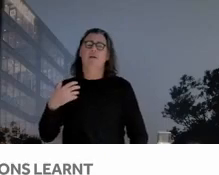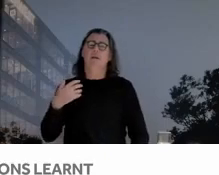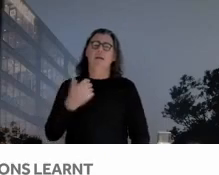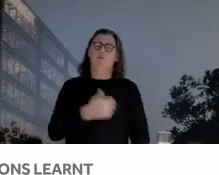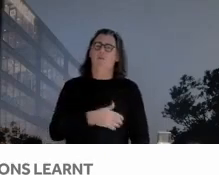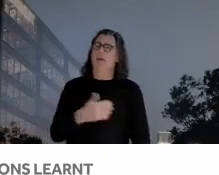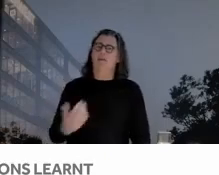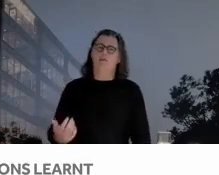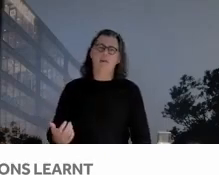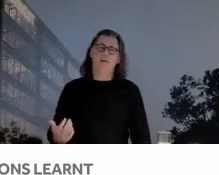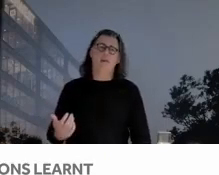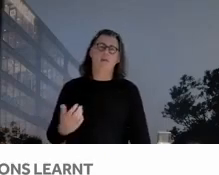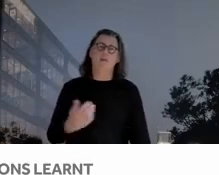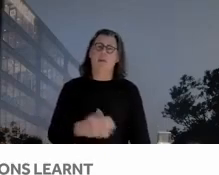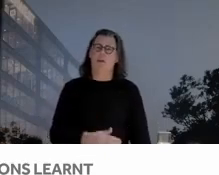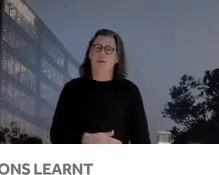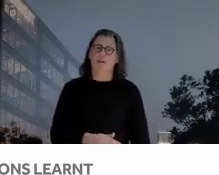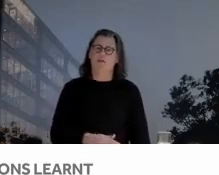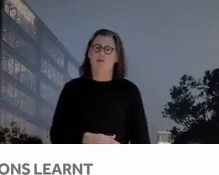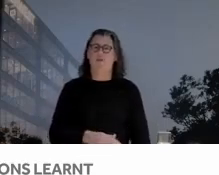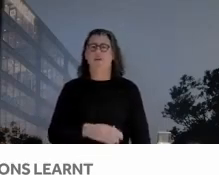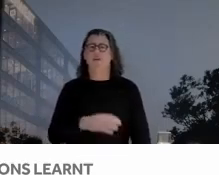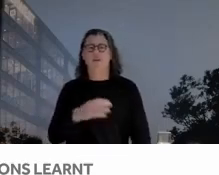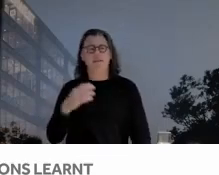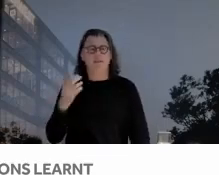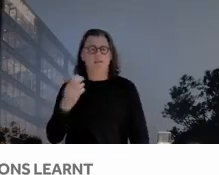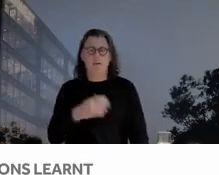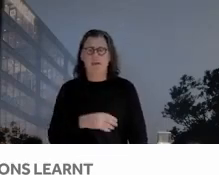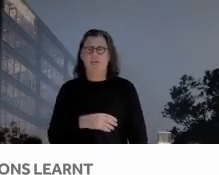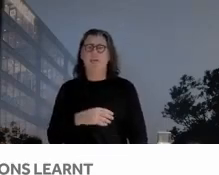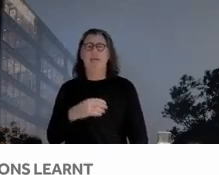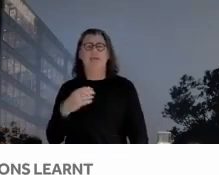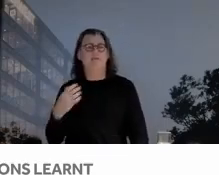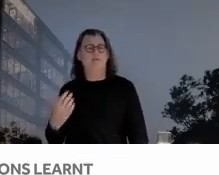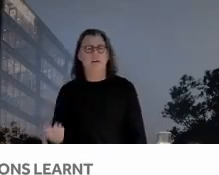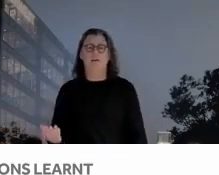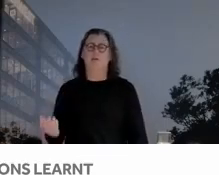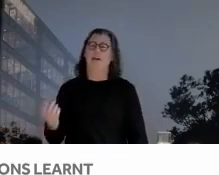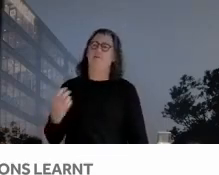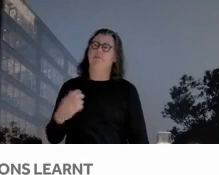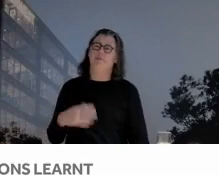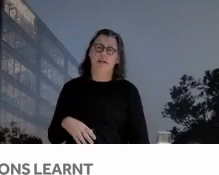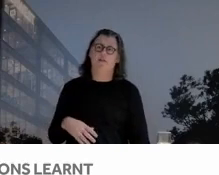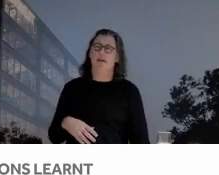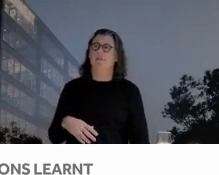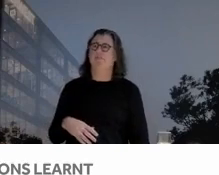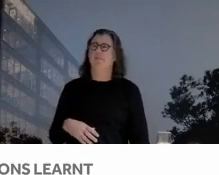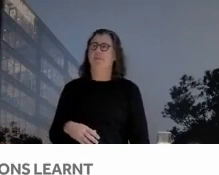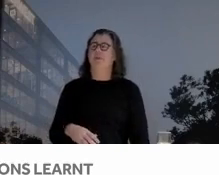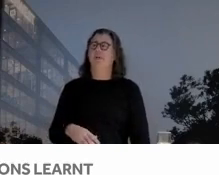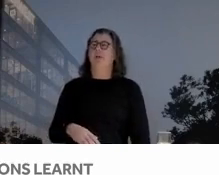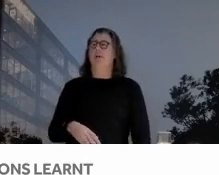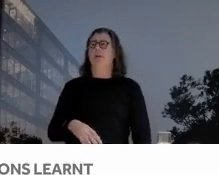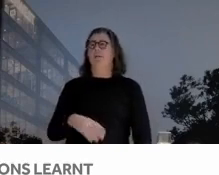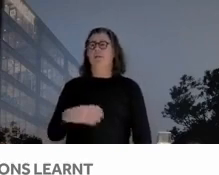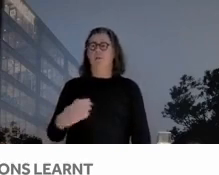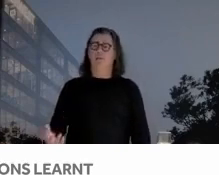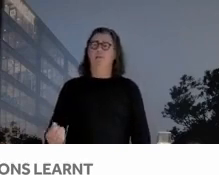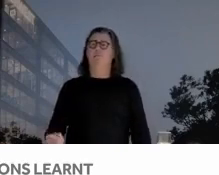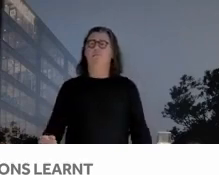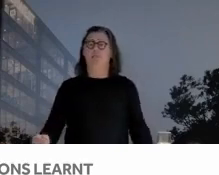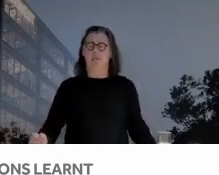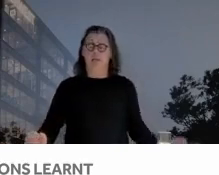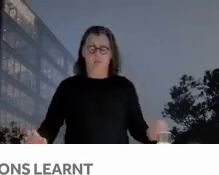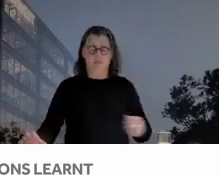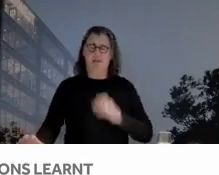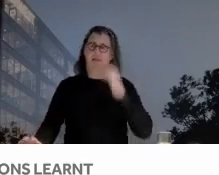so A1 to A3, or are you including construction? Is it cradle to gate, cradle to grave, cradle to cradle?